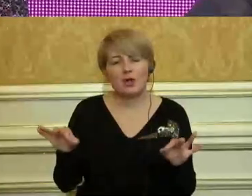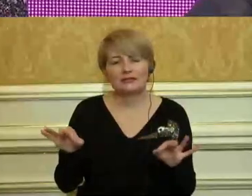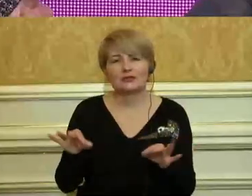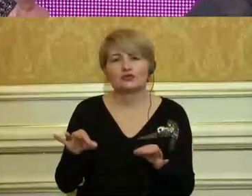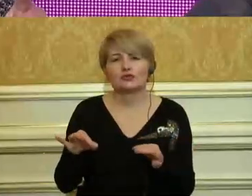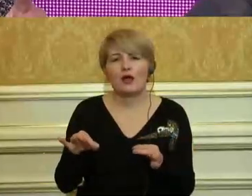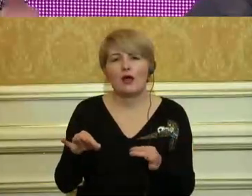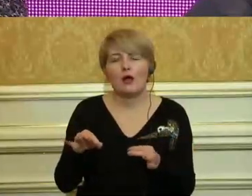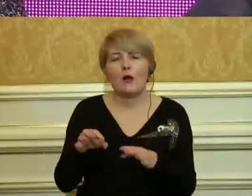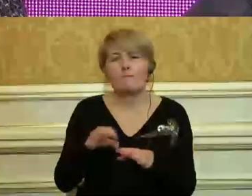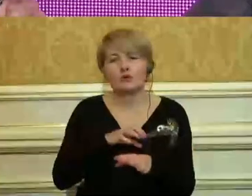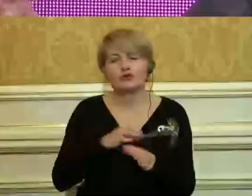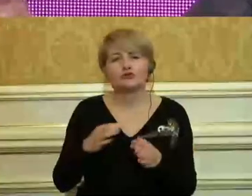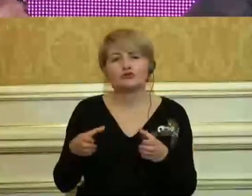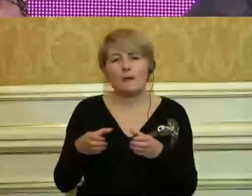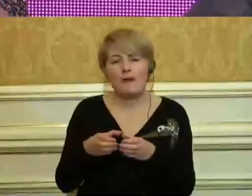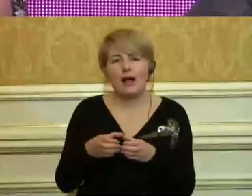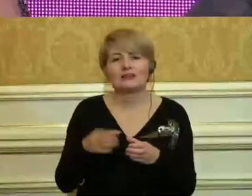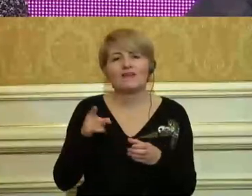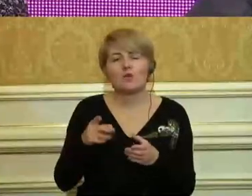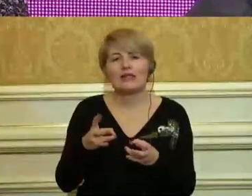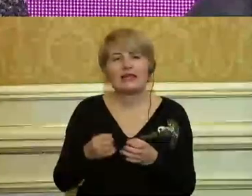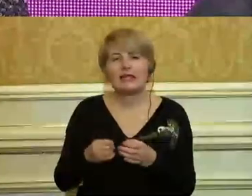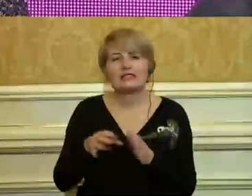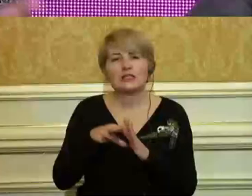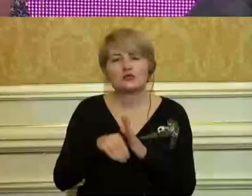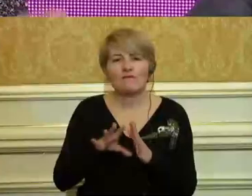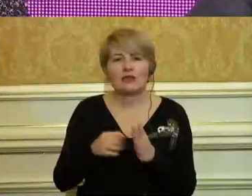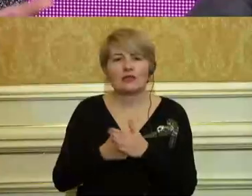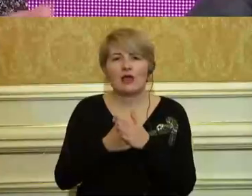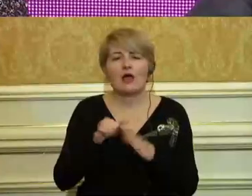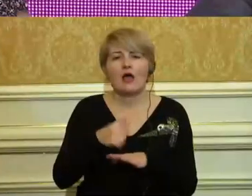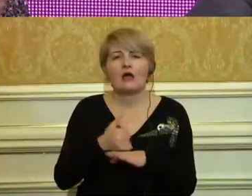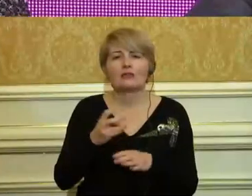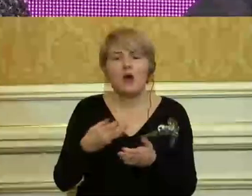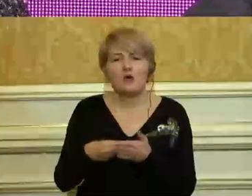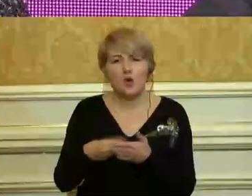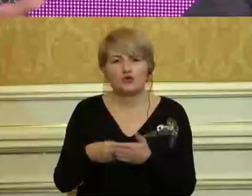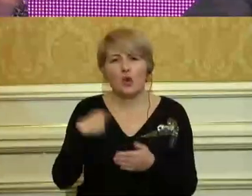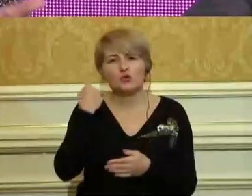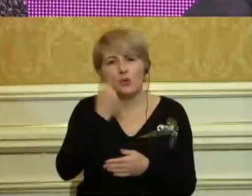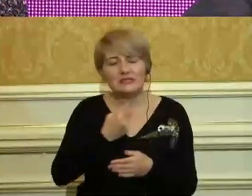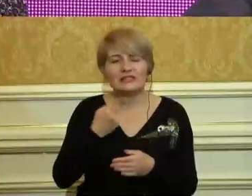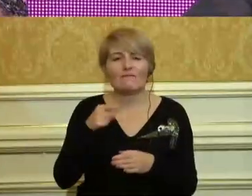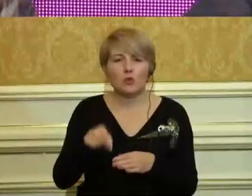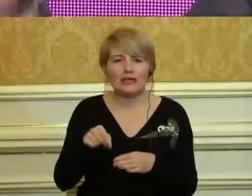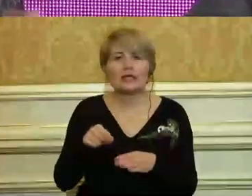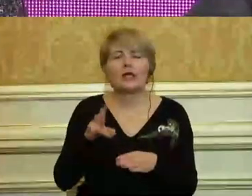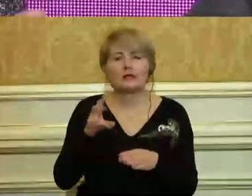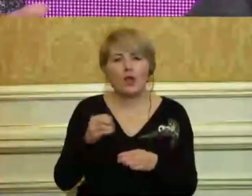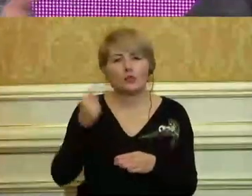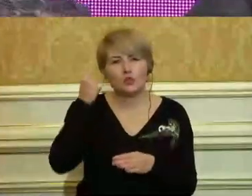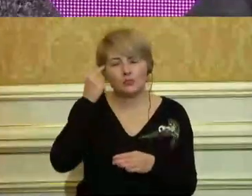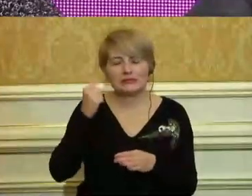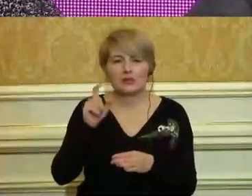on money, not based on personalities, but based on people they selected